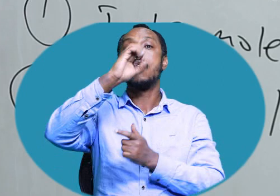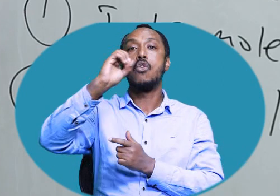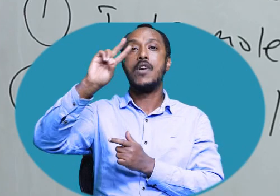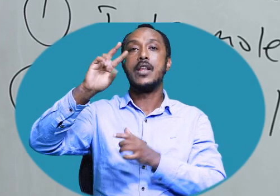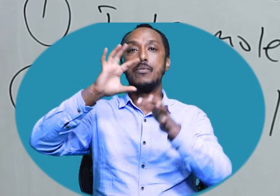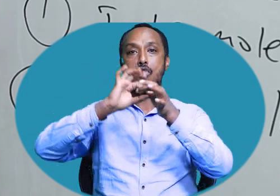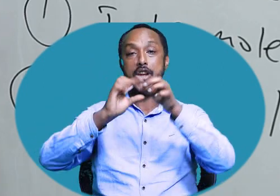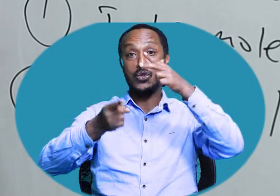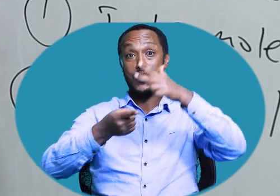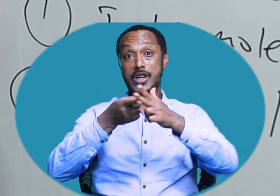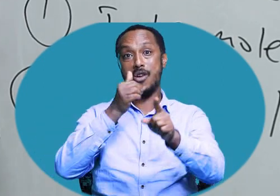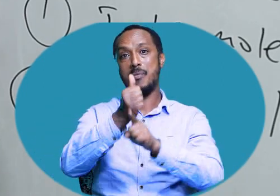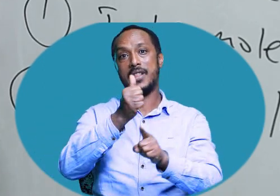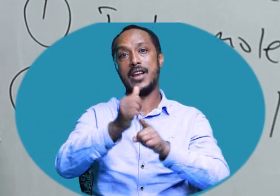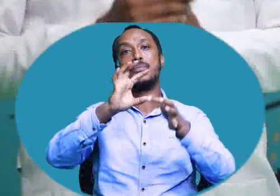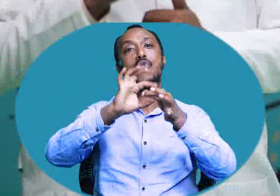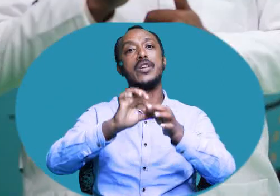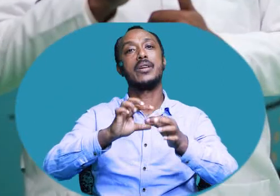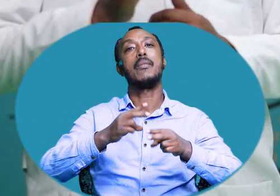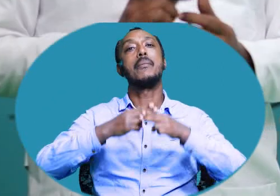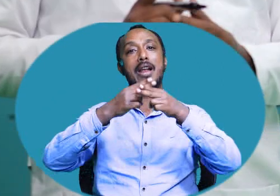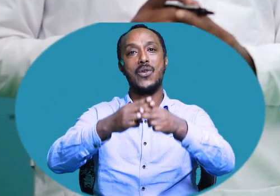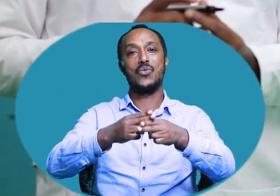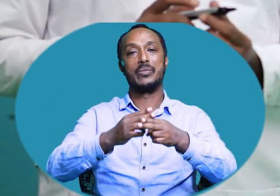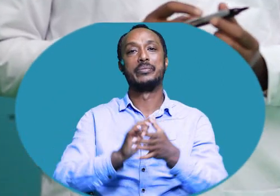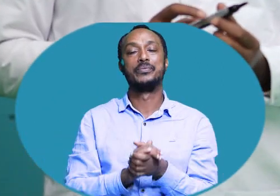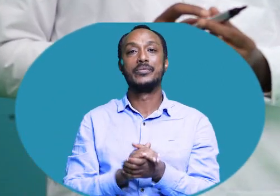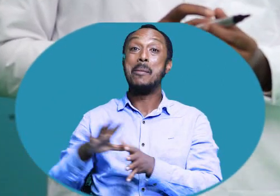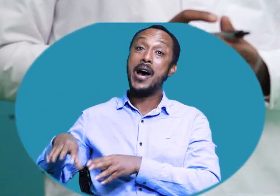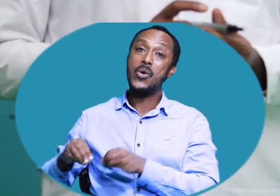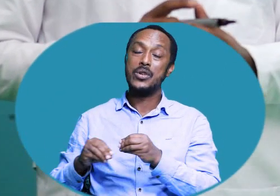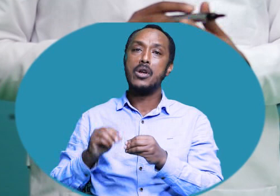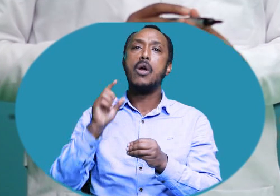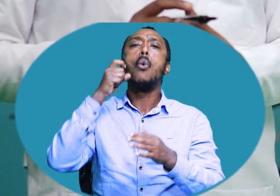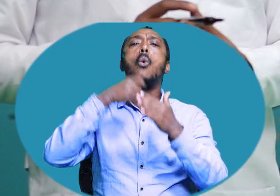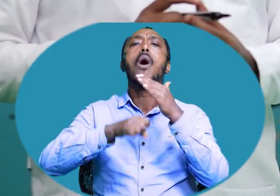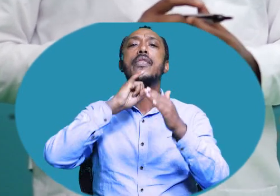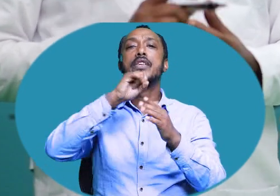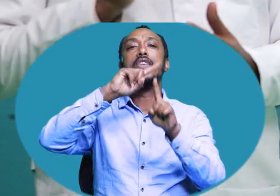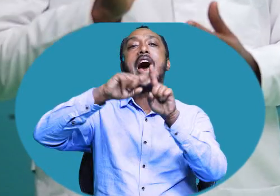bonding, 3 metallic bonding. Students, what is ionic